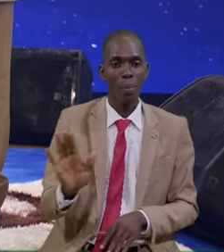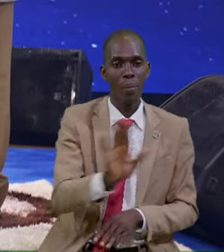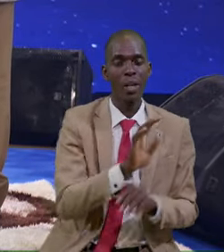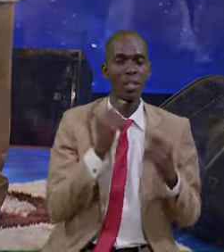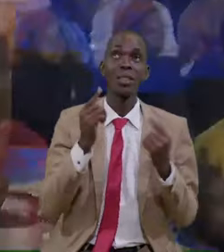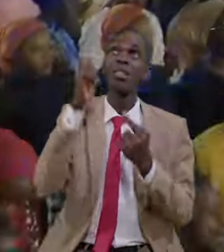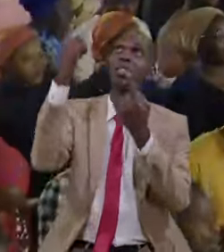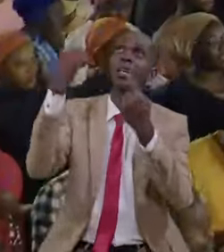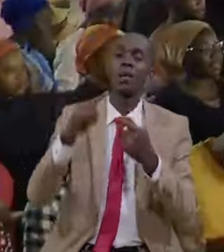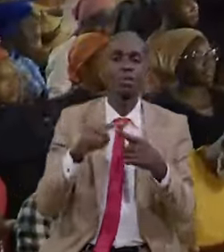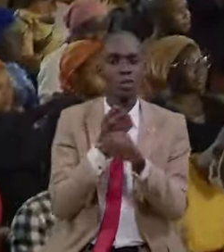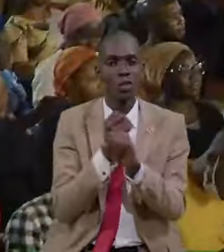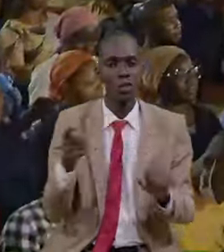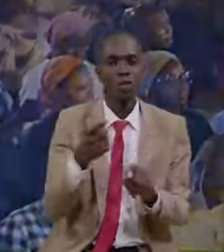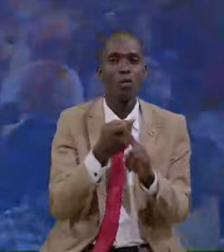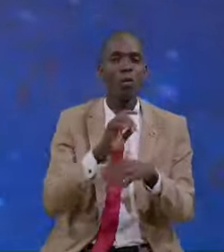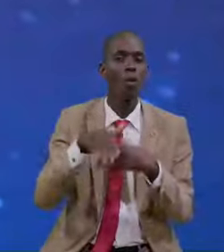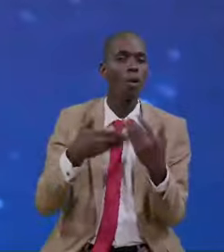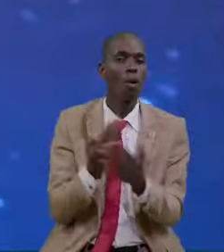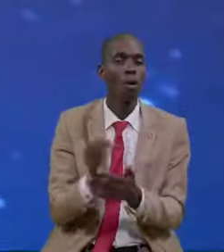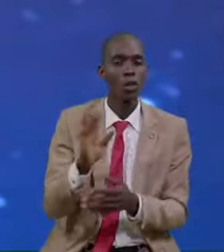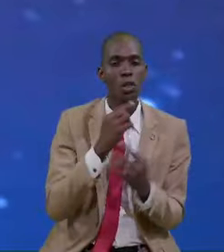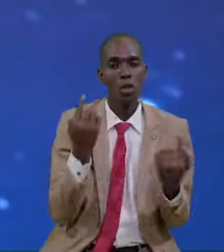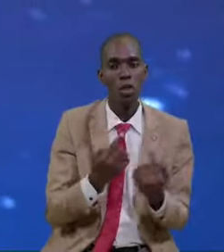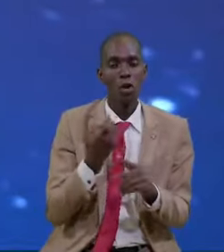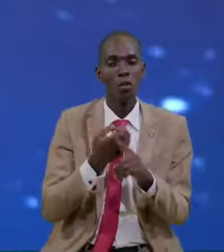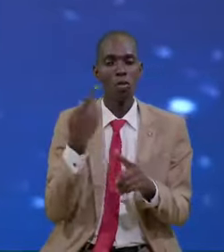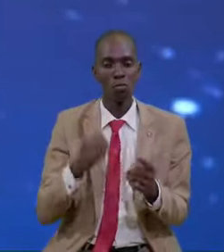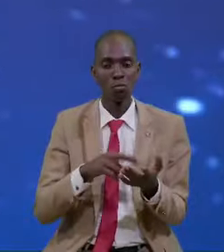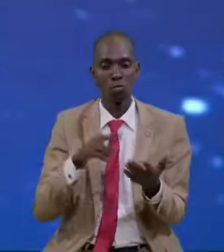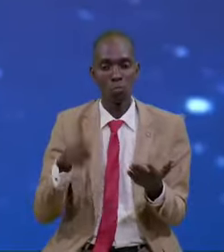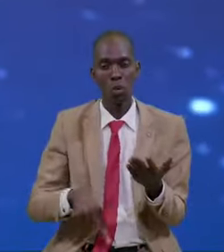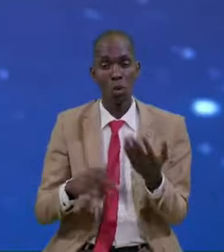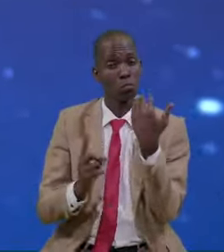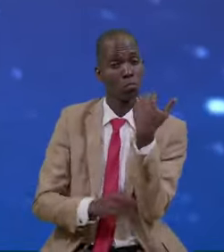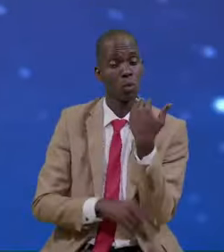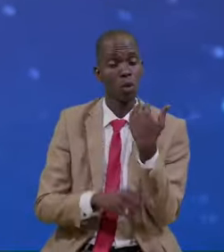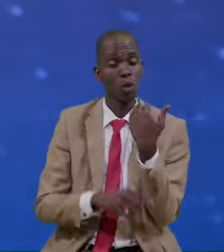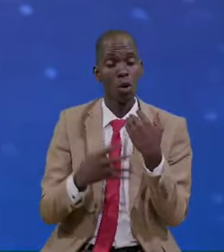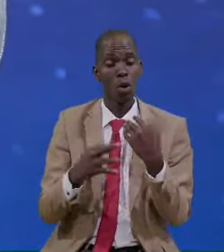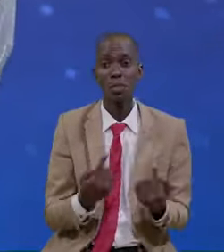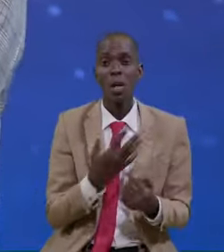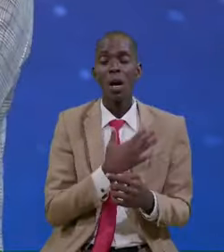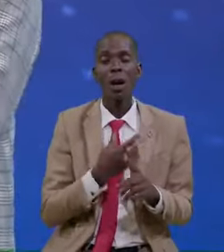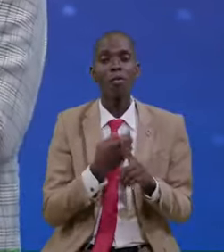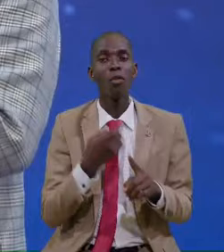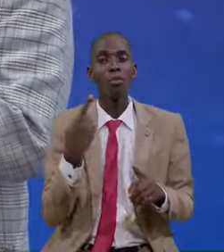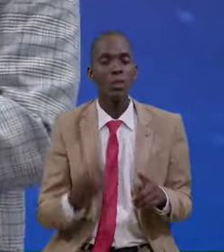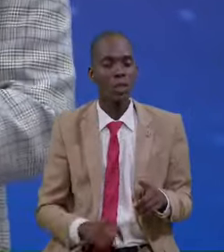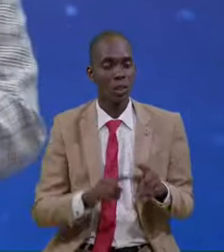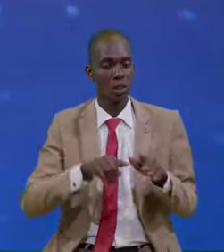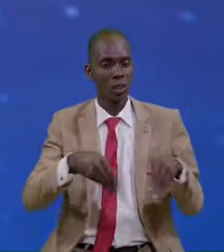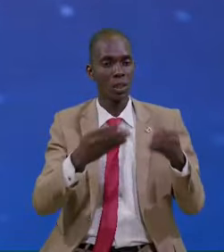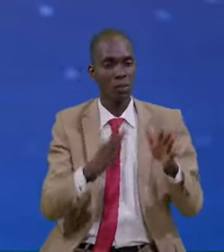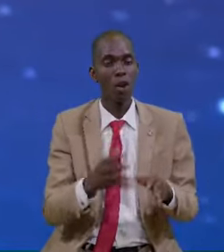to save you from all your sin, from the consequence of sin, and from the author of sin, from the